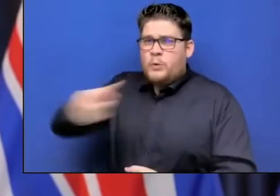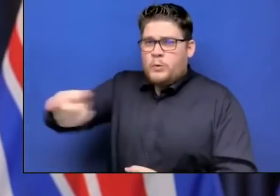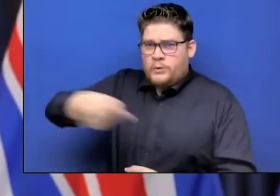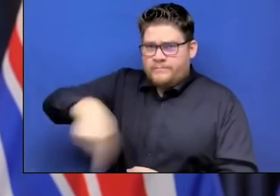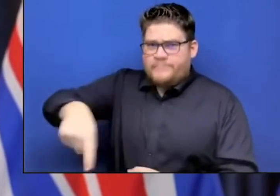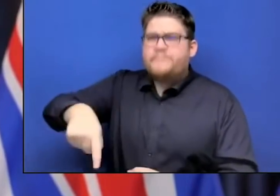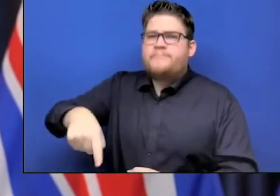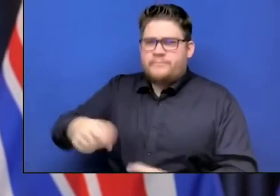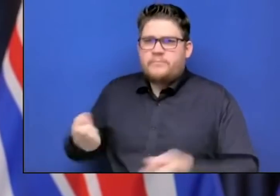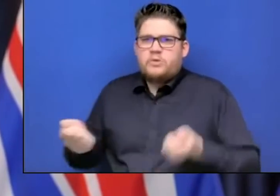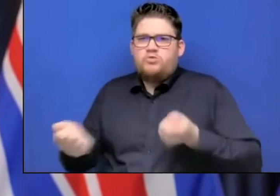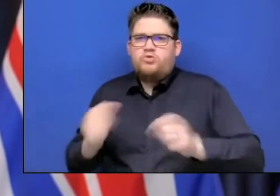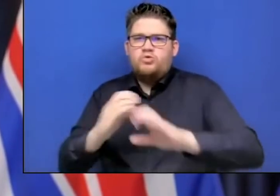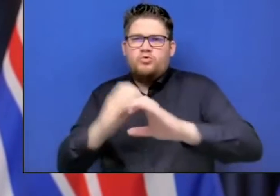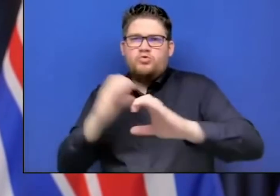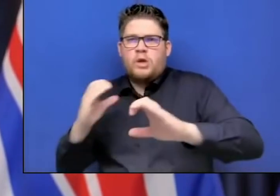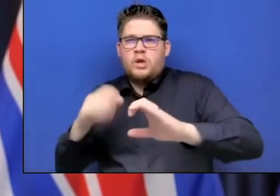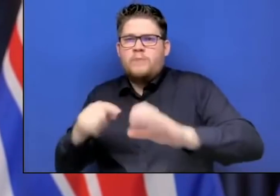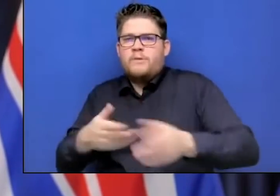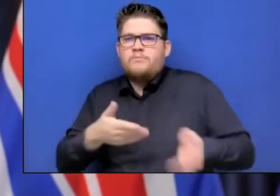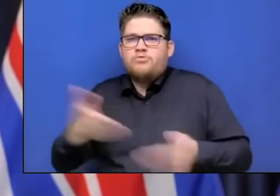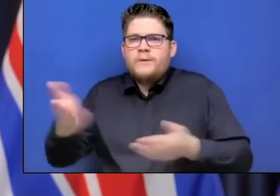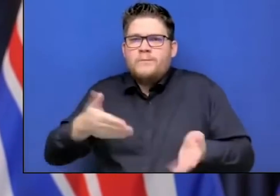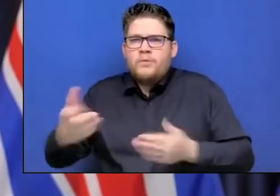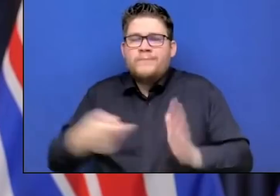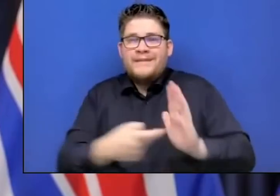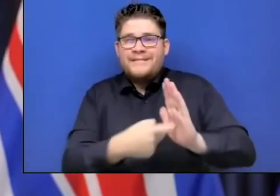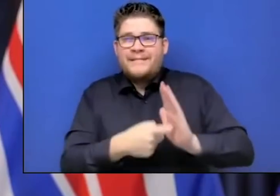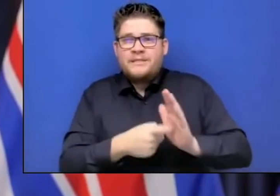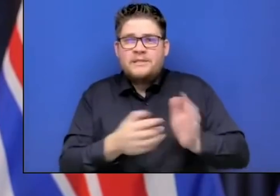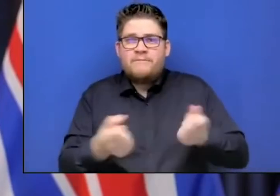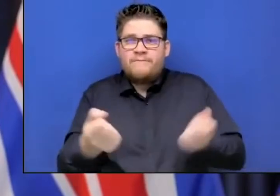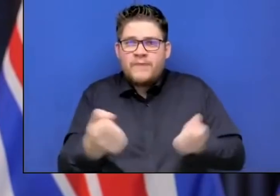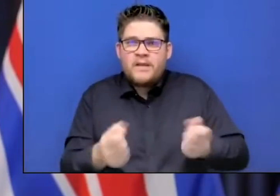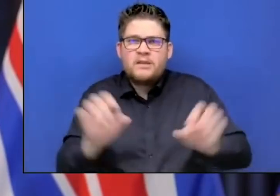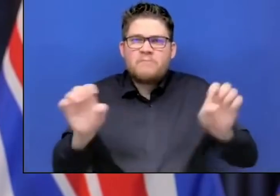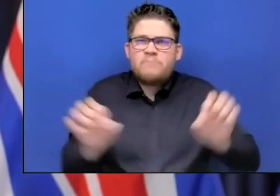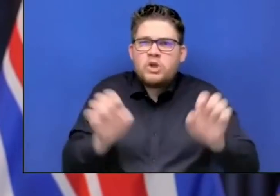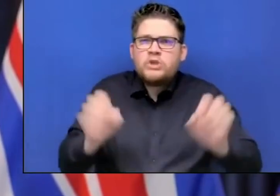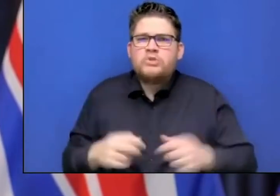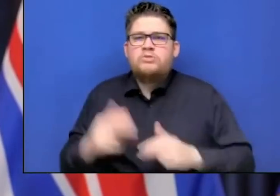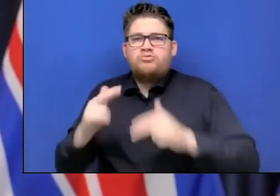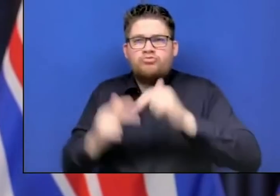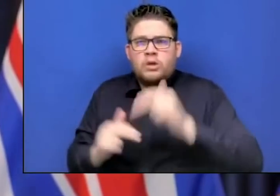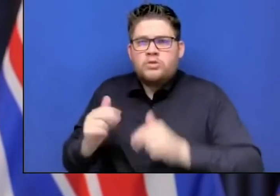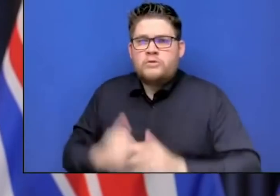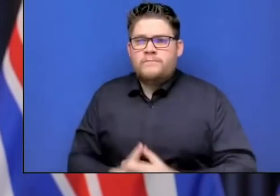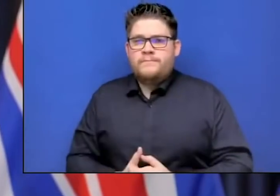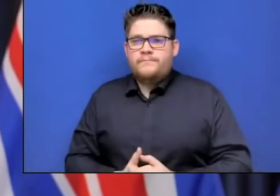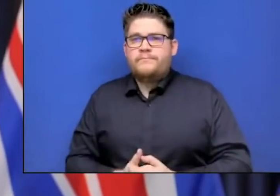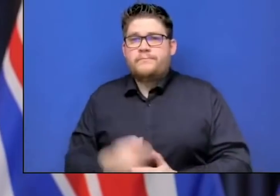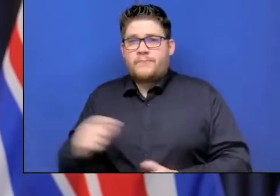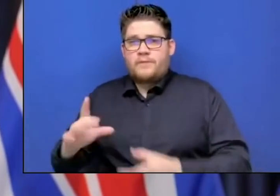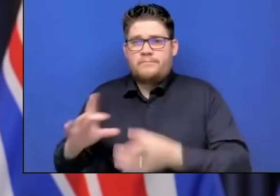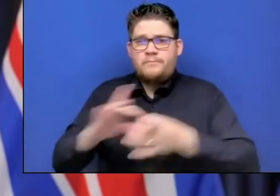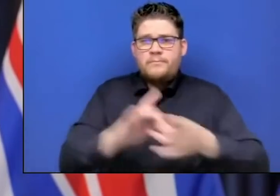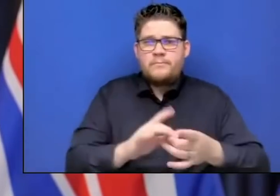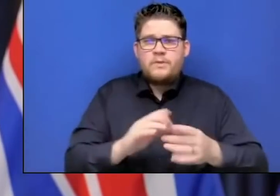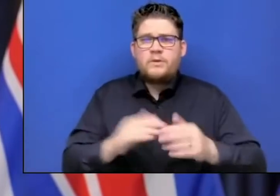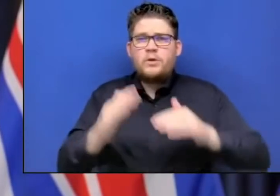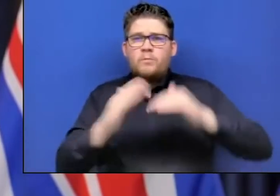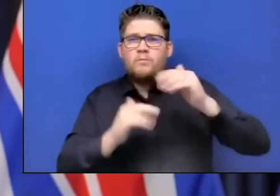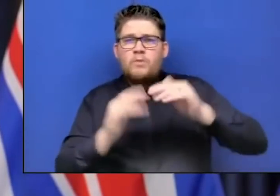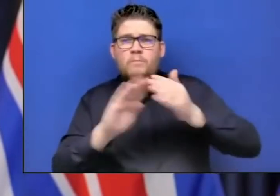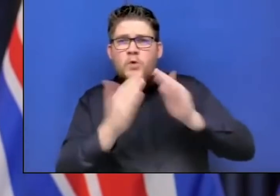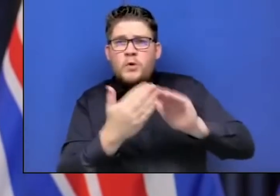to commercial and essential vehicles to reconnect communities that have been cut off and to deliver goods and services that we all depend